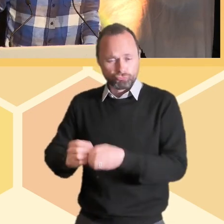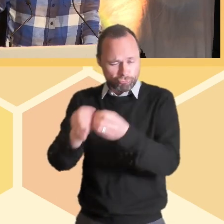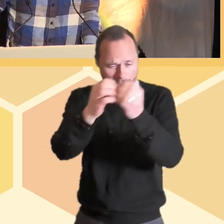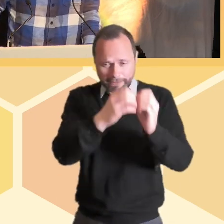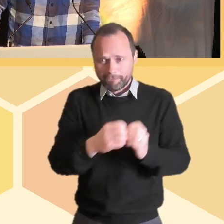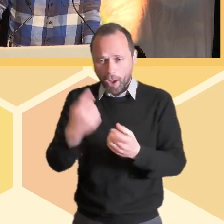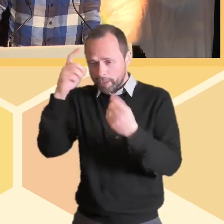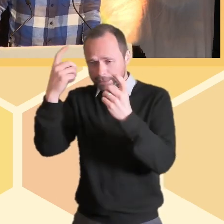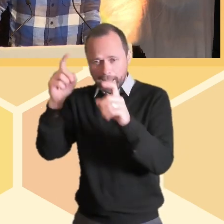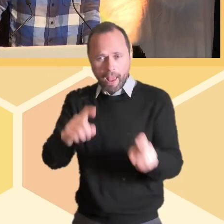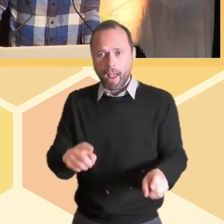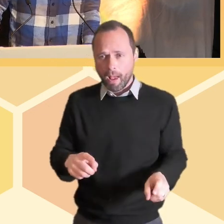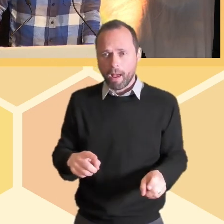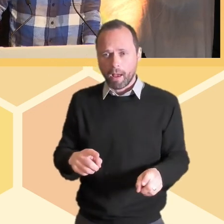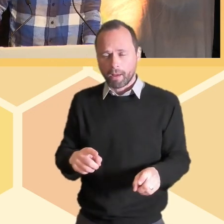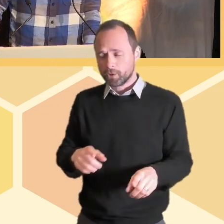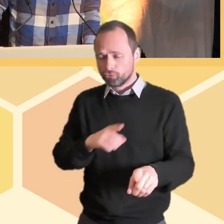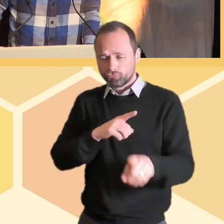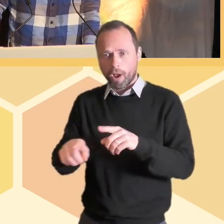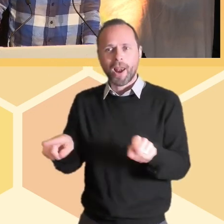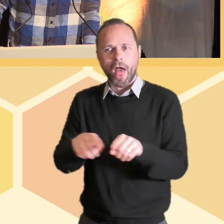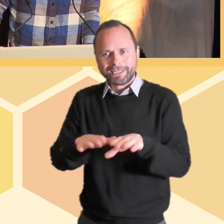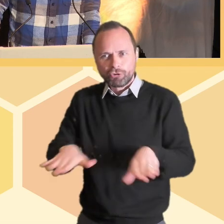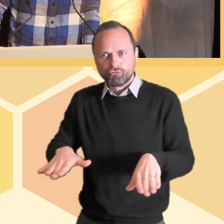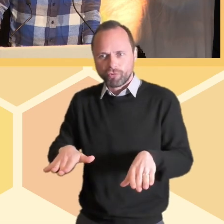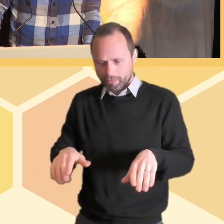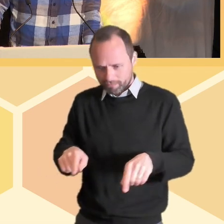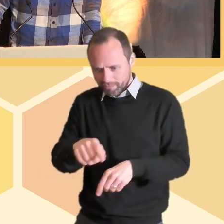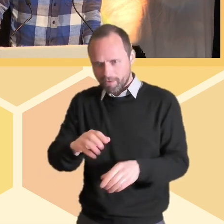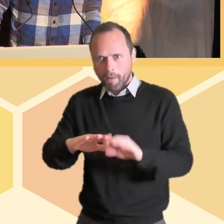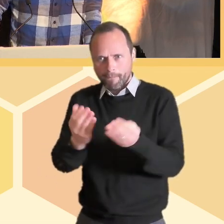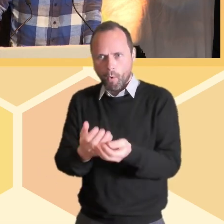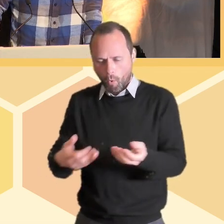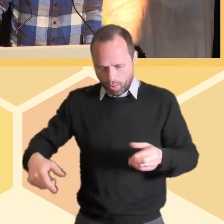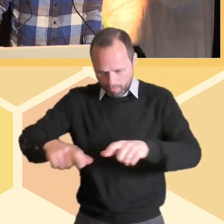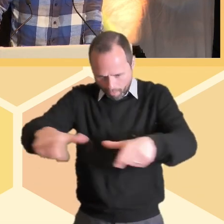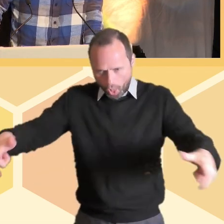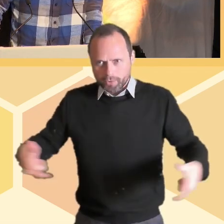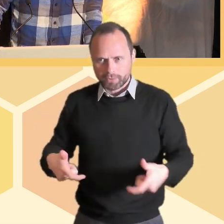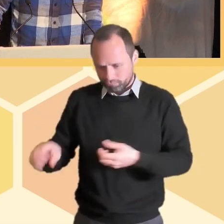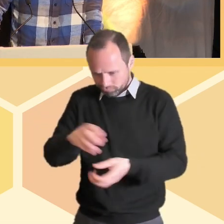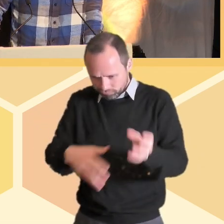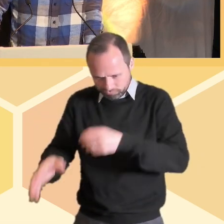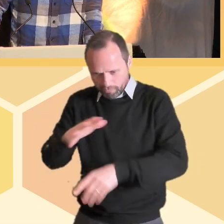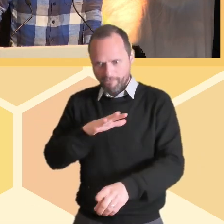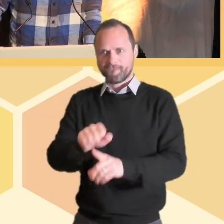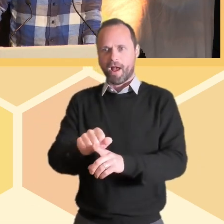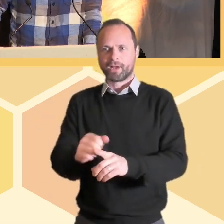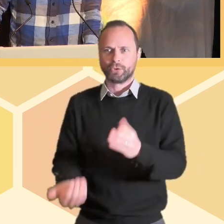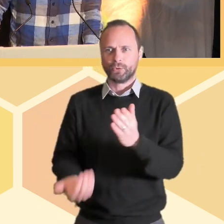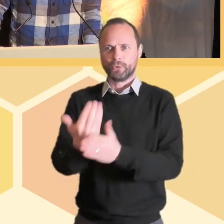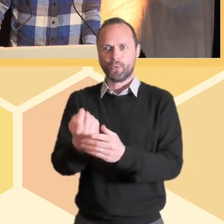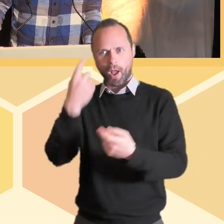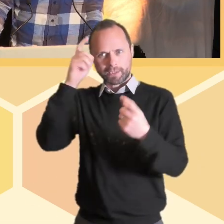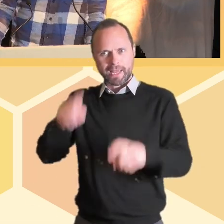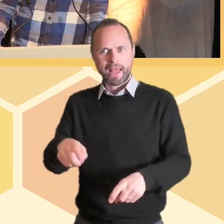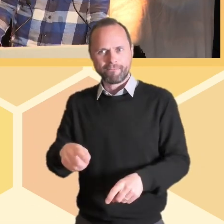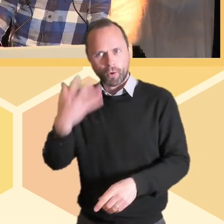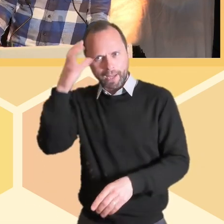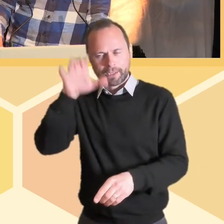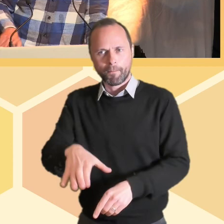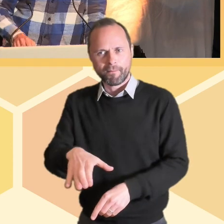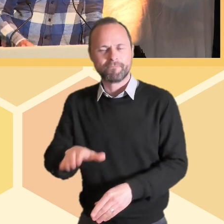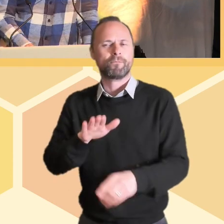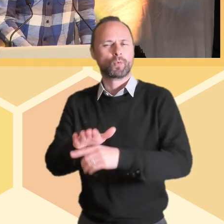that together we can find brand new, reliable ideas for church and kingdom into the future? Thank